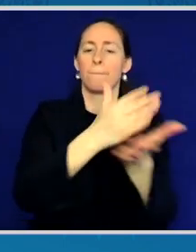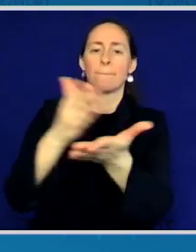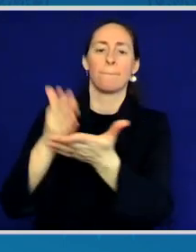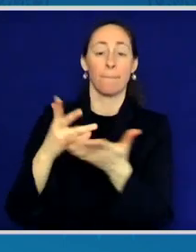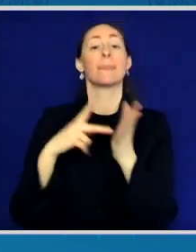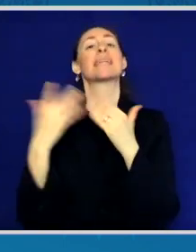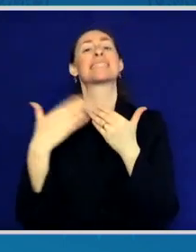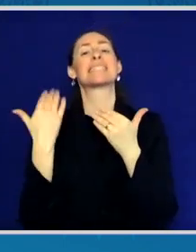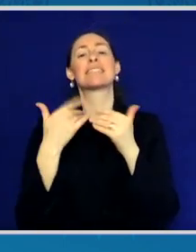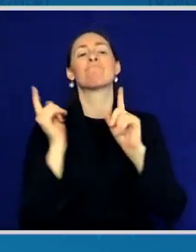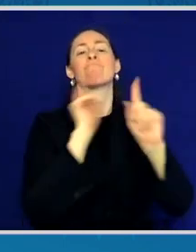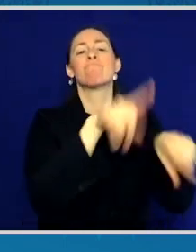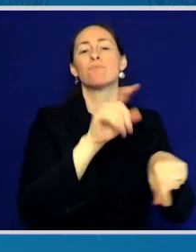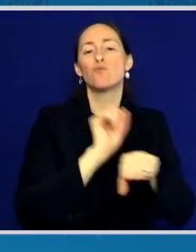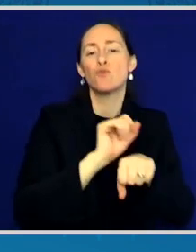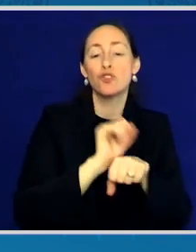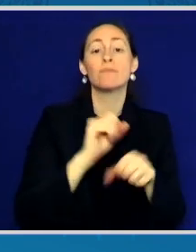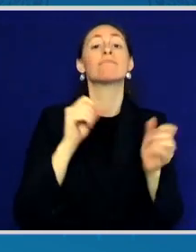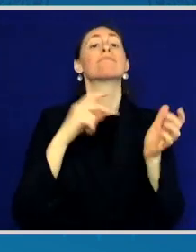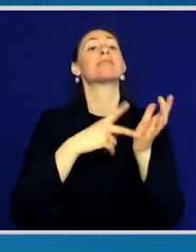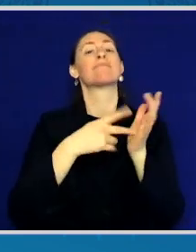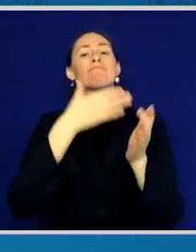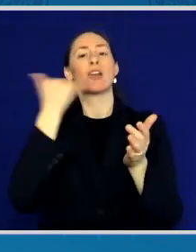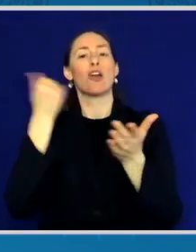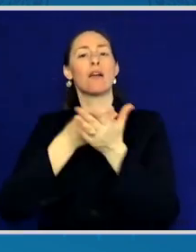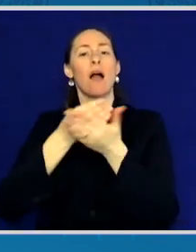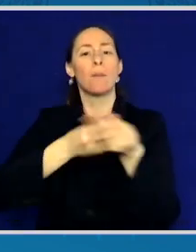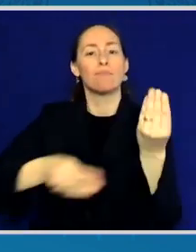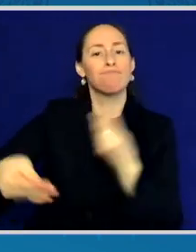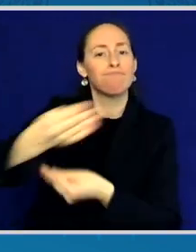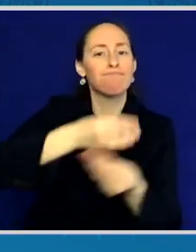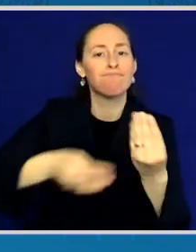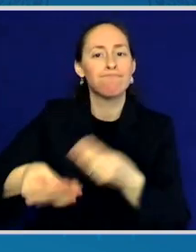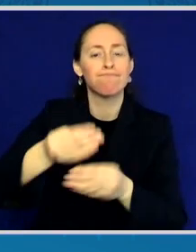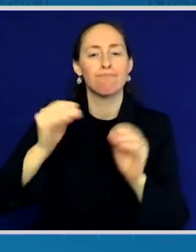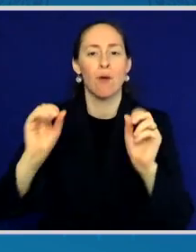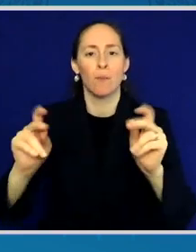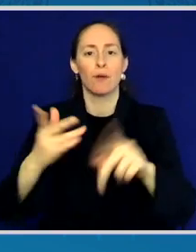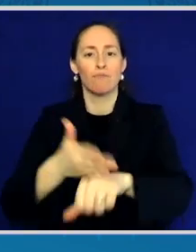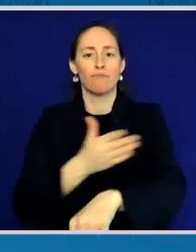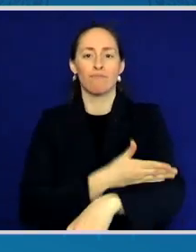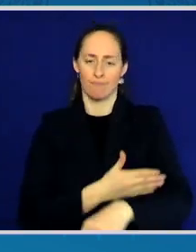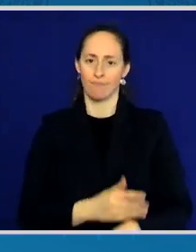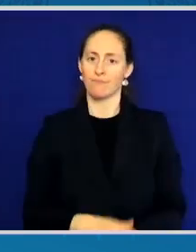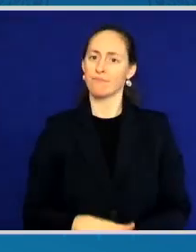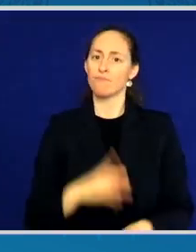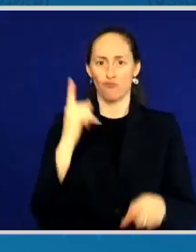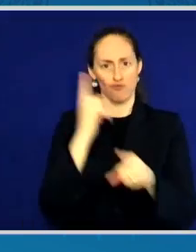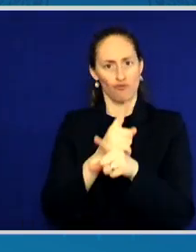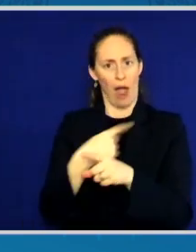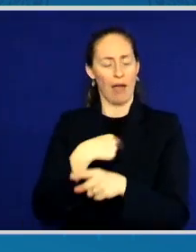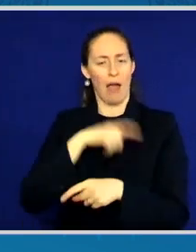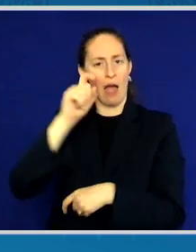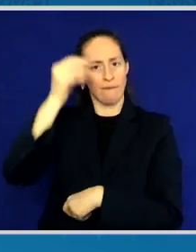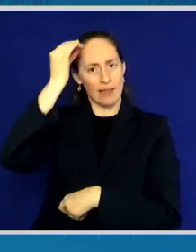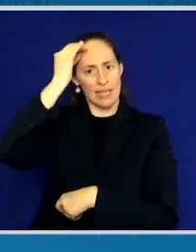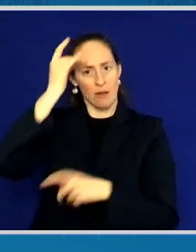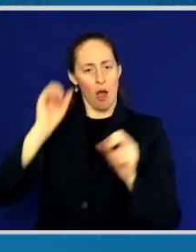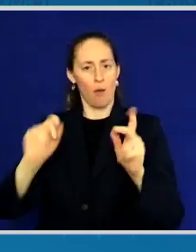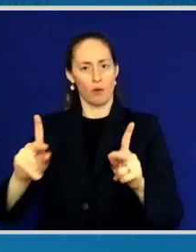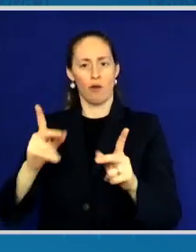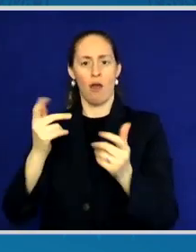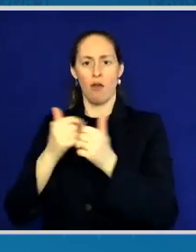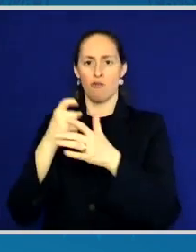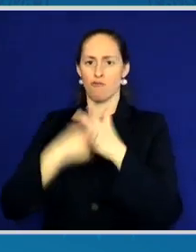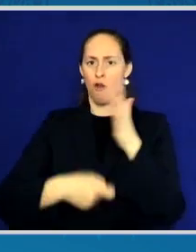such a critical point you've made, the opportunity cost. That mother or that father having to